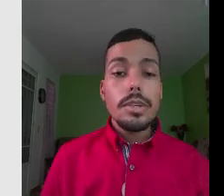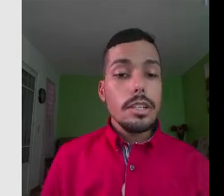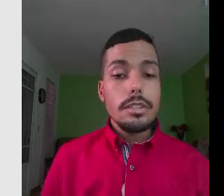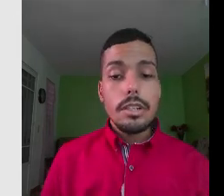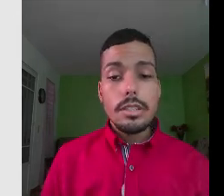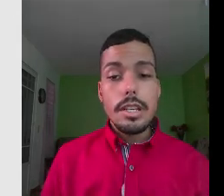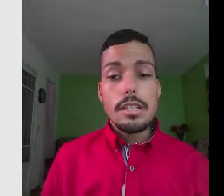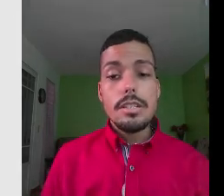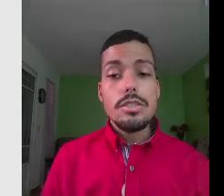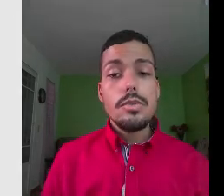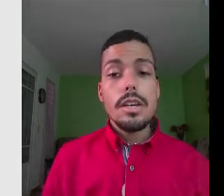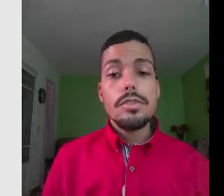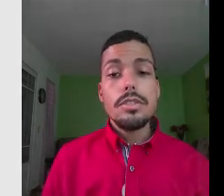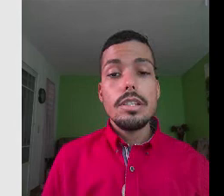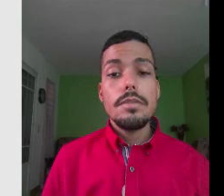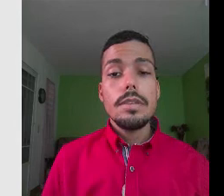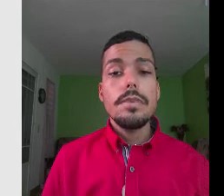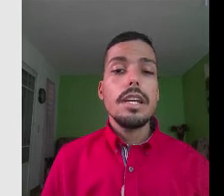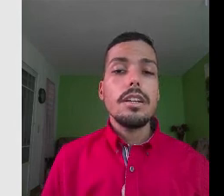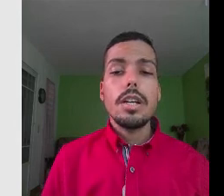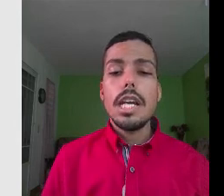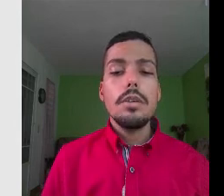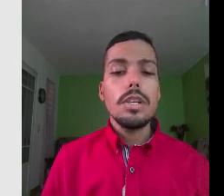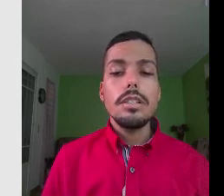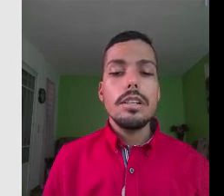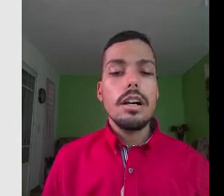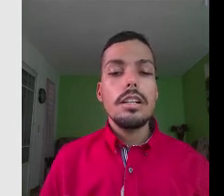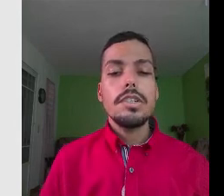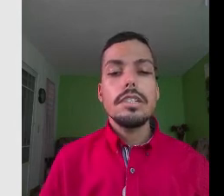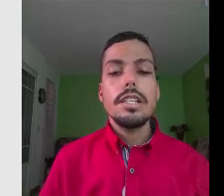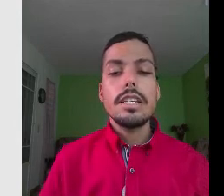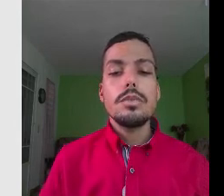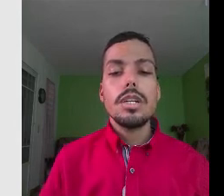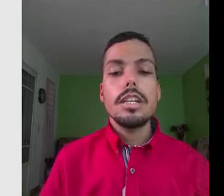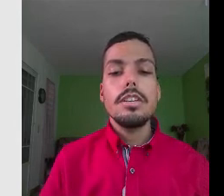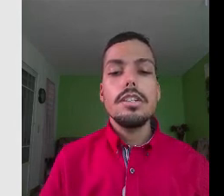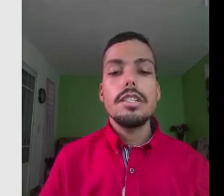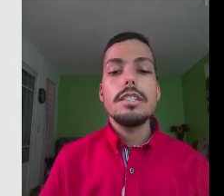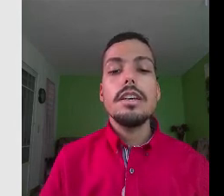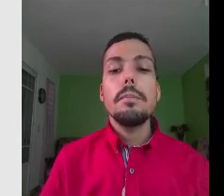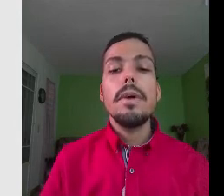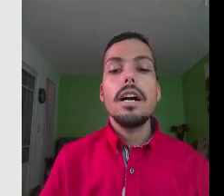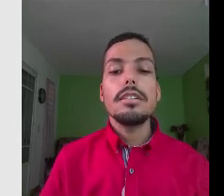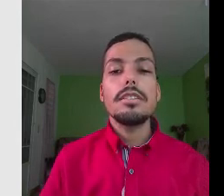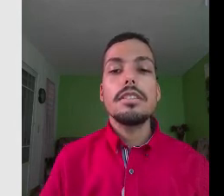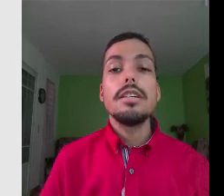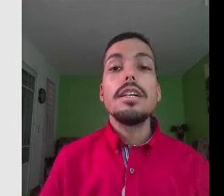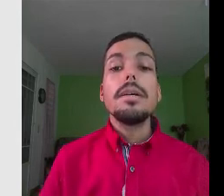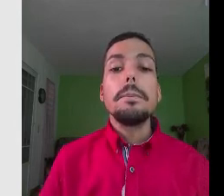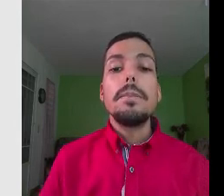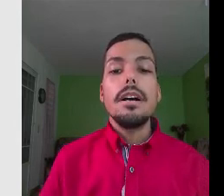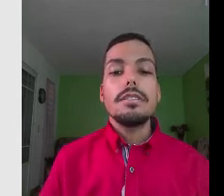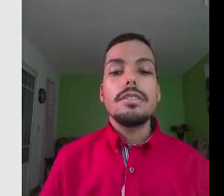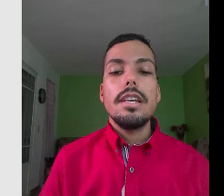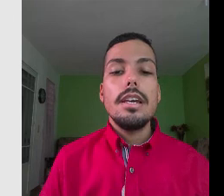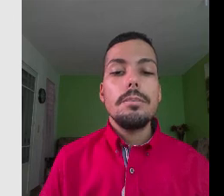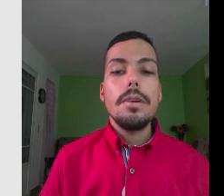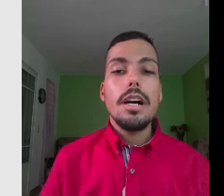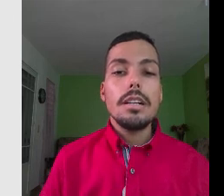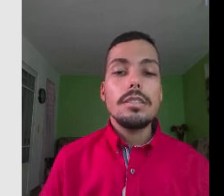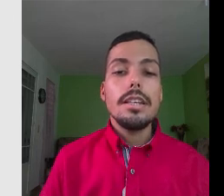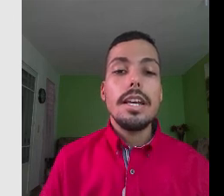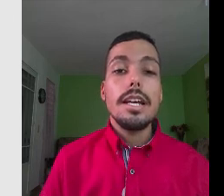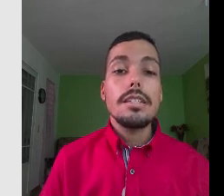No, very good, it doesn't have it, so we have to leave it in blank, okay? We don't color it. The next one here, this is a box. Box,